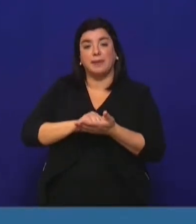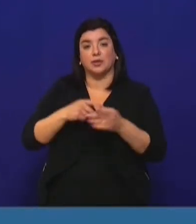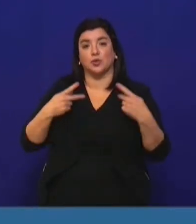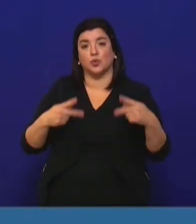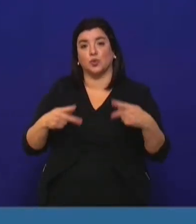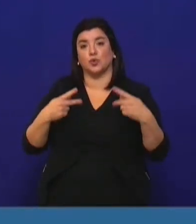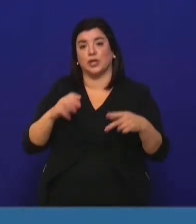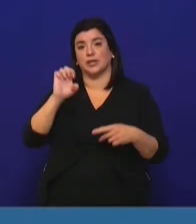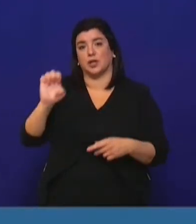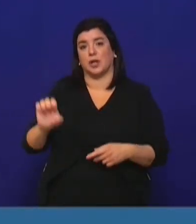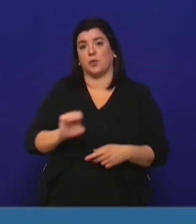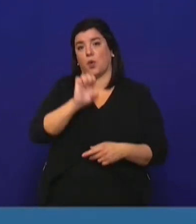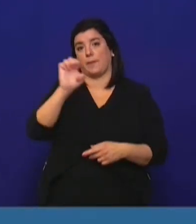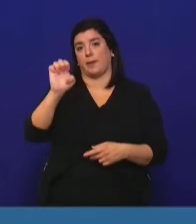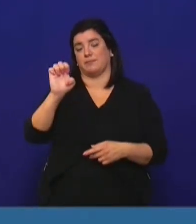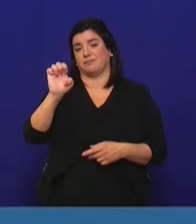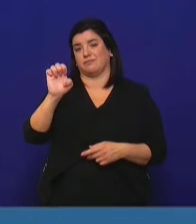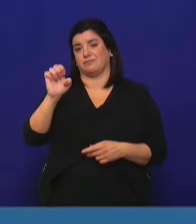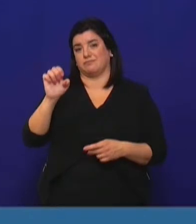Ewropea.